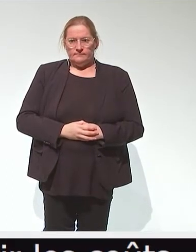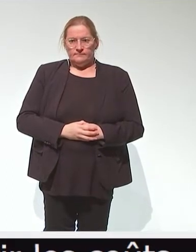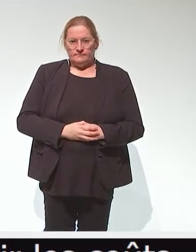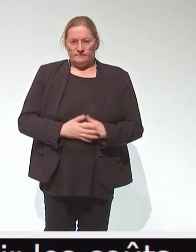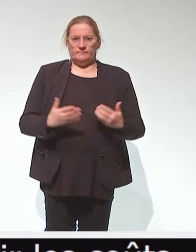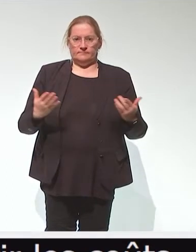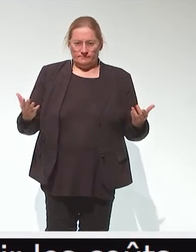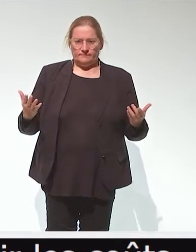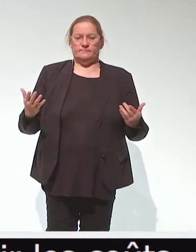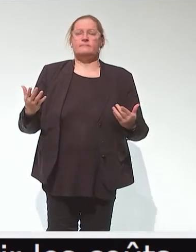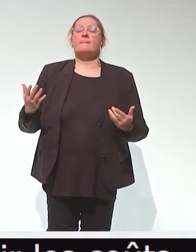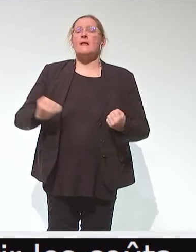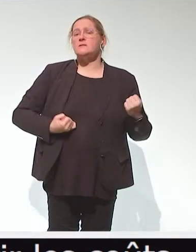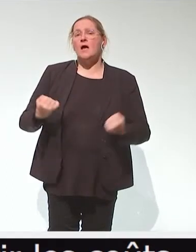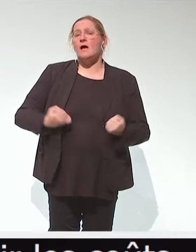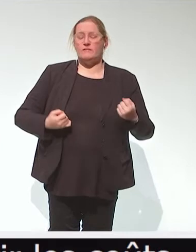expertise.